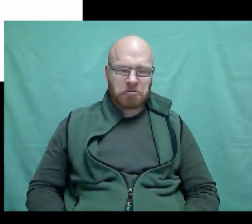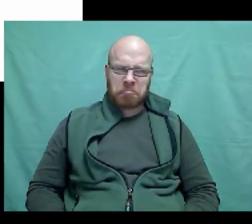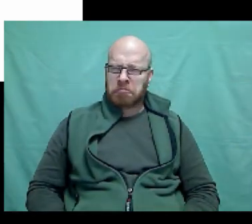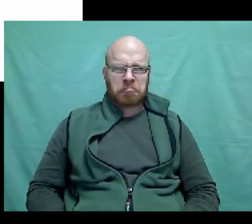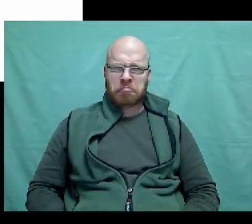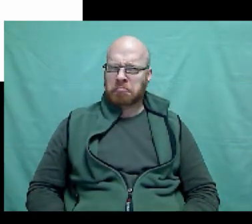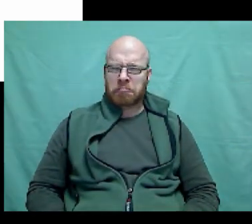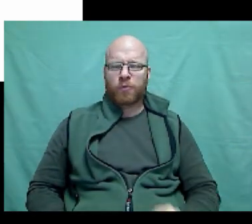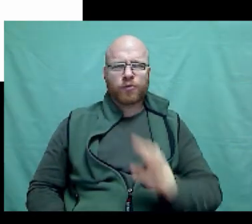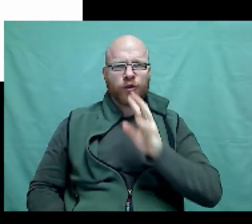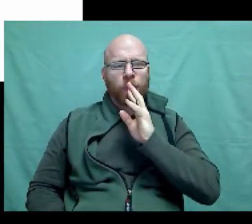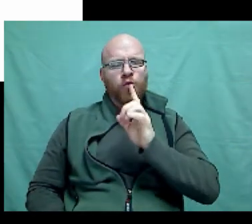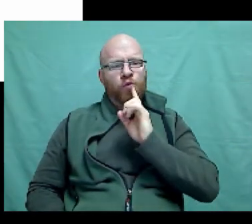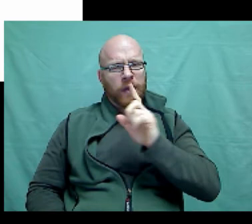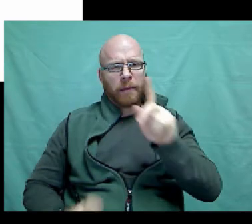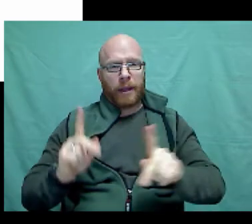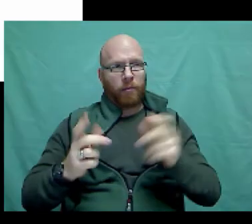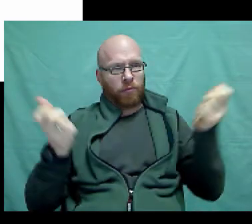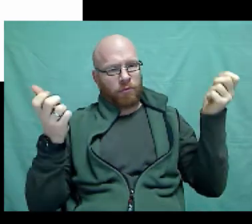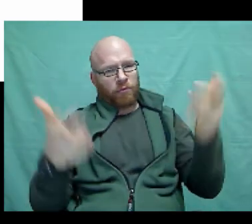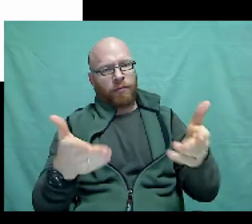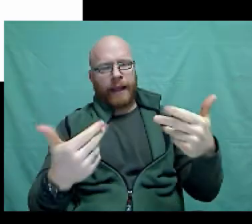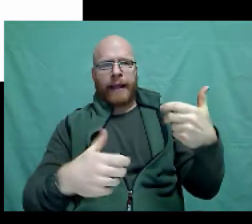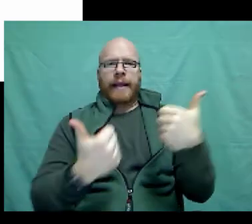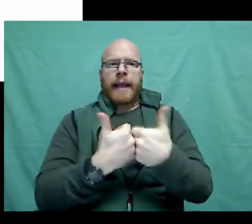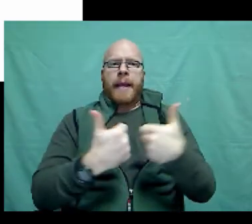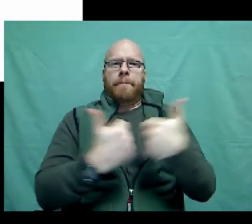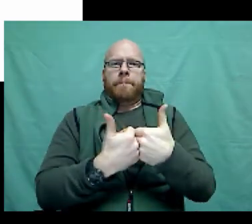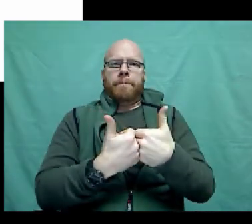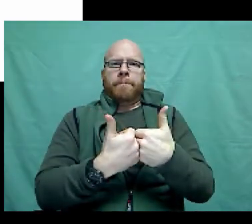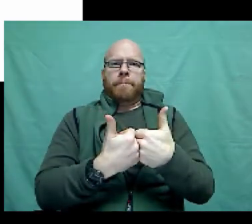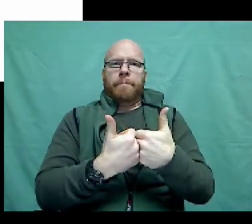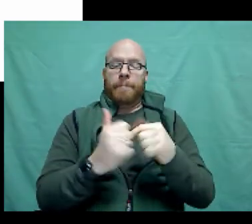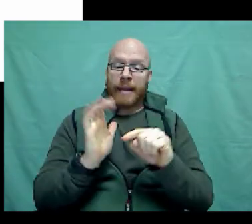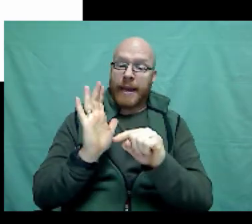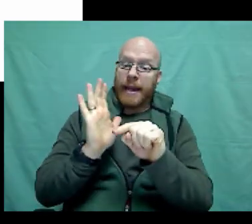possible. And we're talking about real people who are at the game.